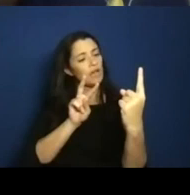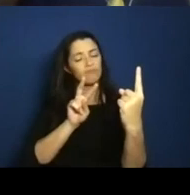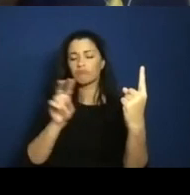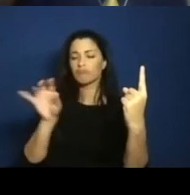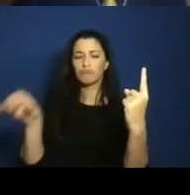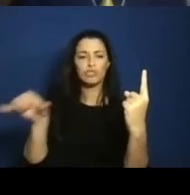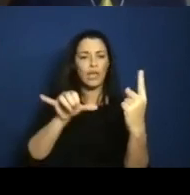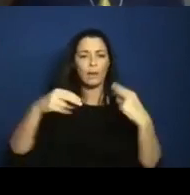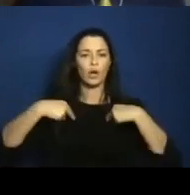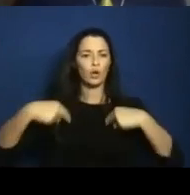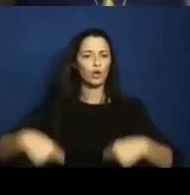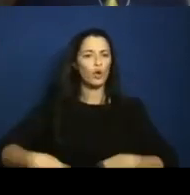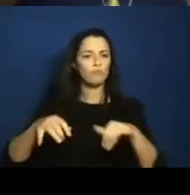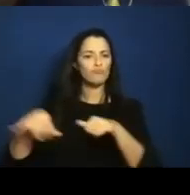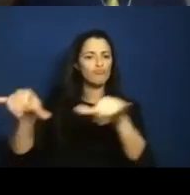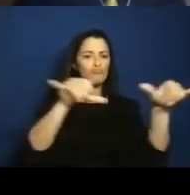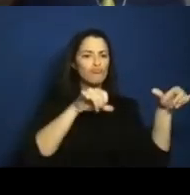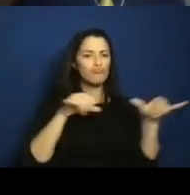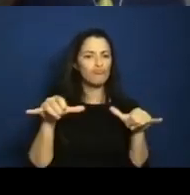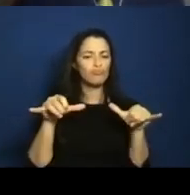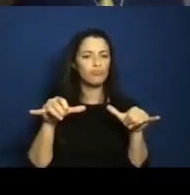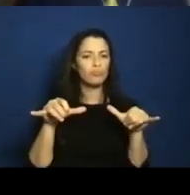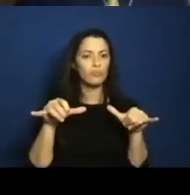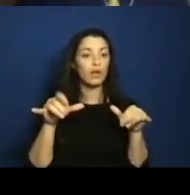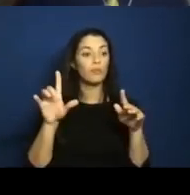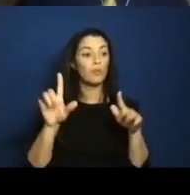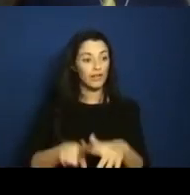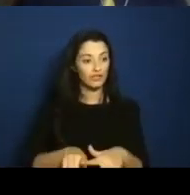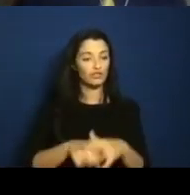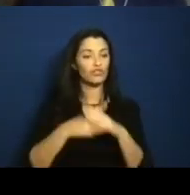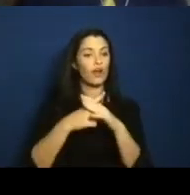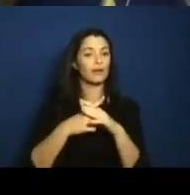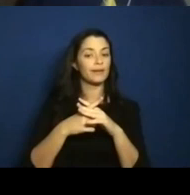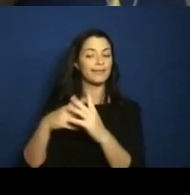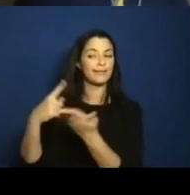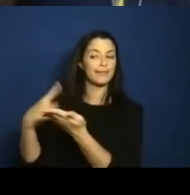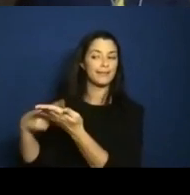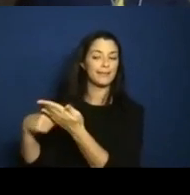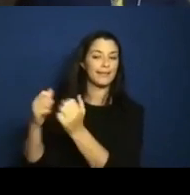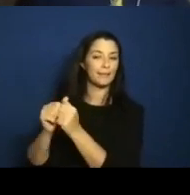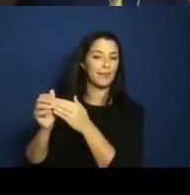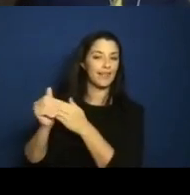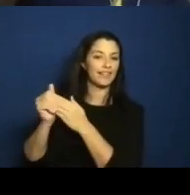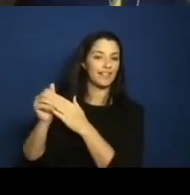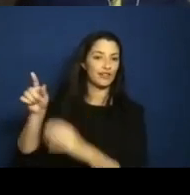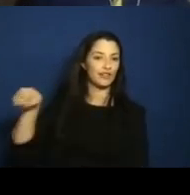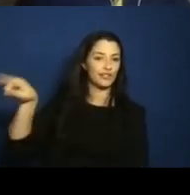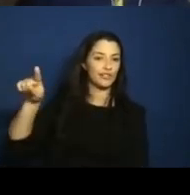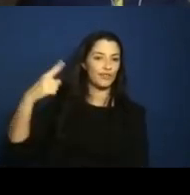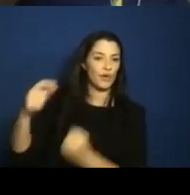situation. But once I started speaking to the leaders in different positions for